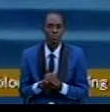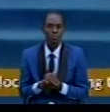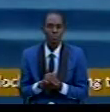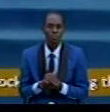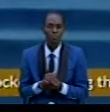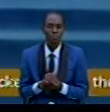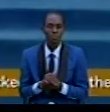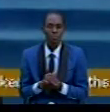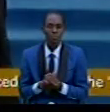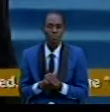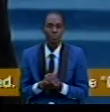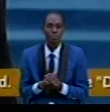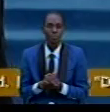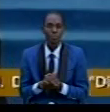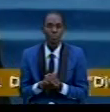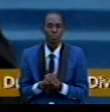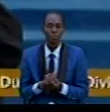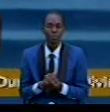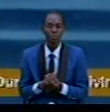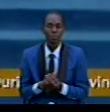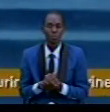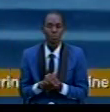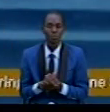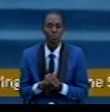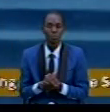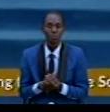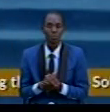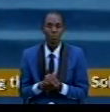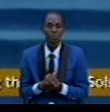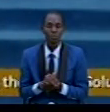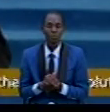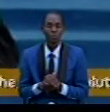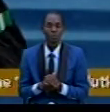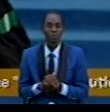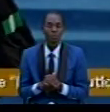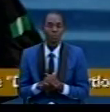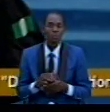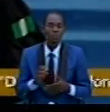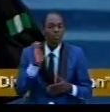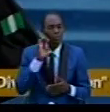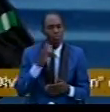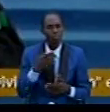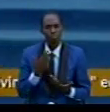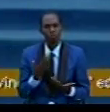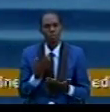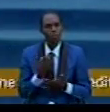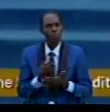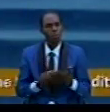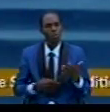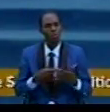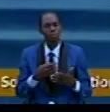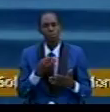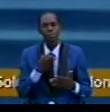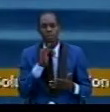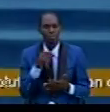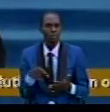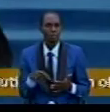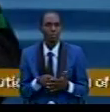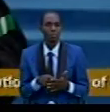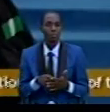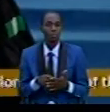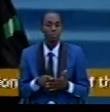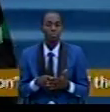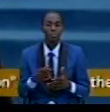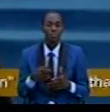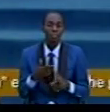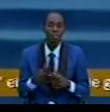Yes, continue, please. So, as I was looking at it, I said, what is this? So I keep praying. Then before the end of the